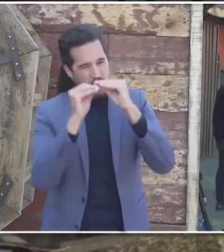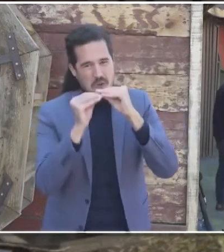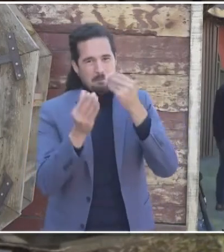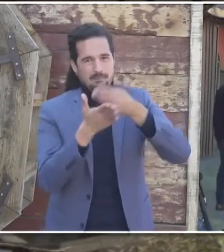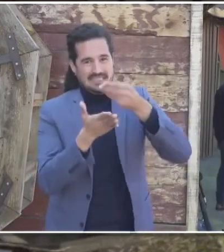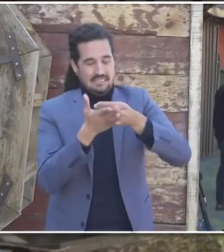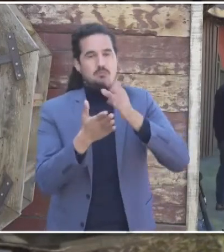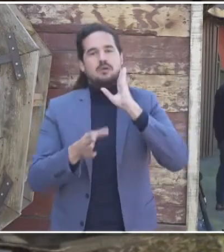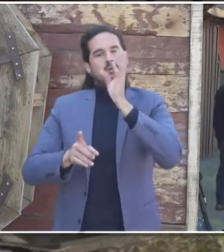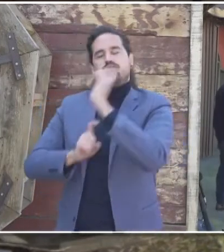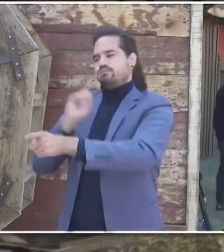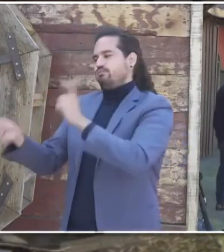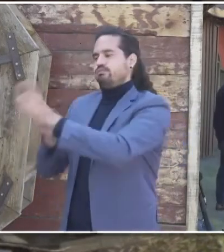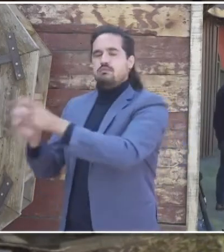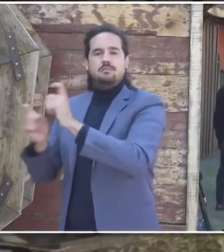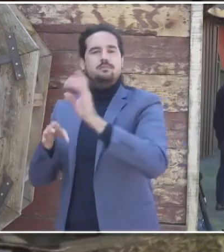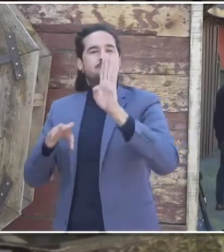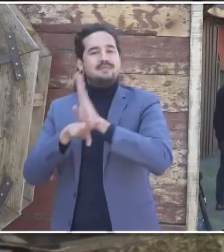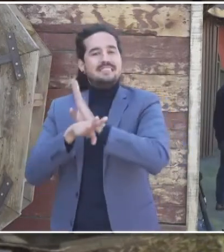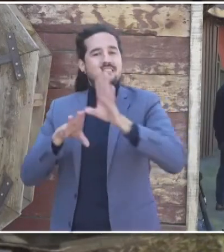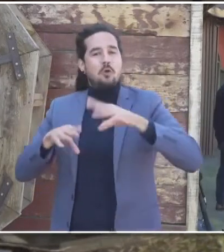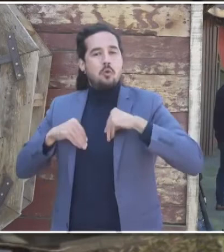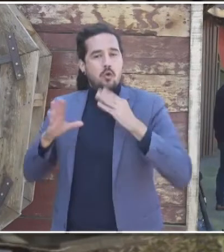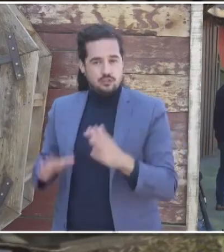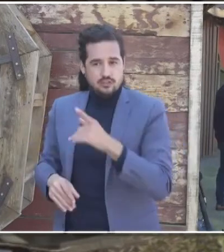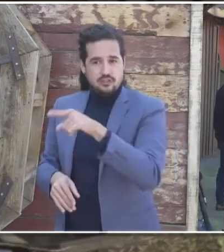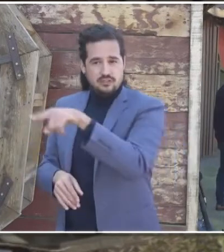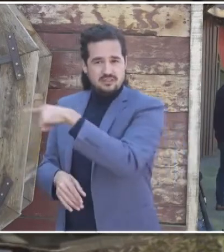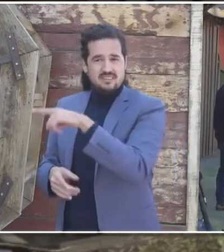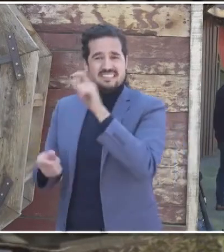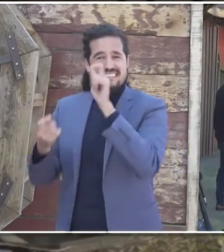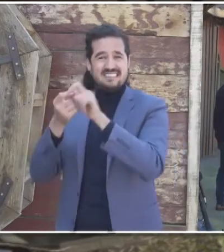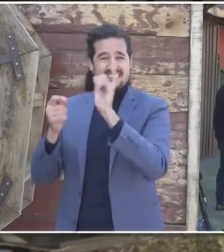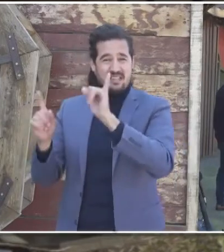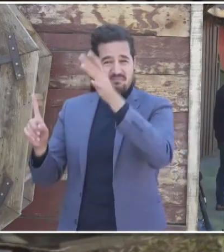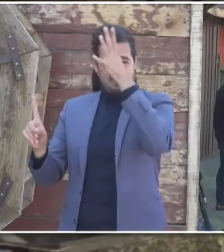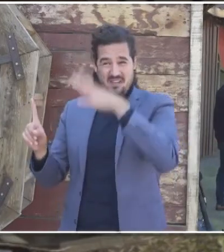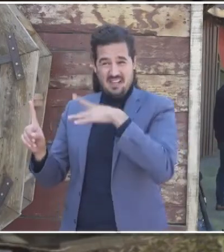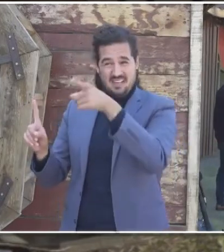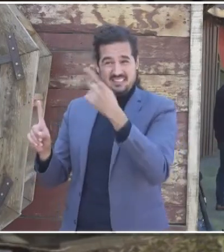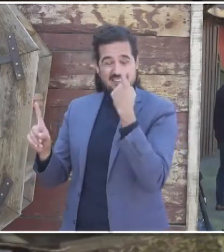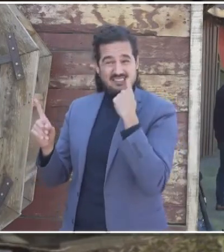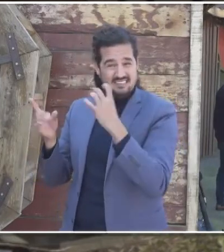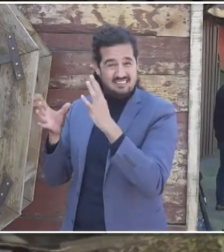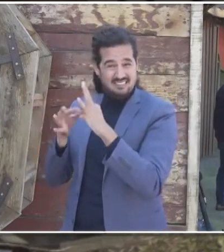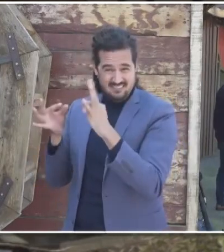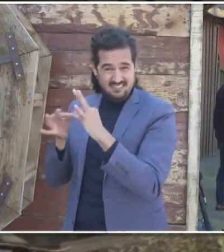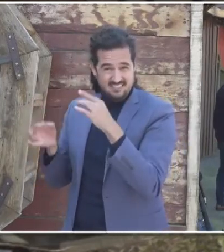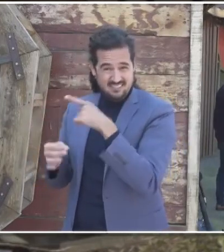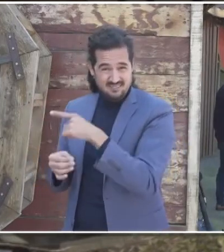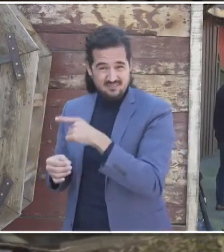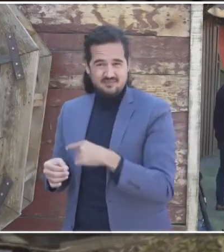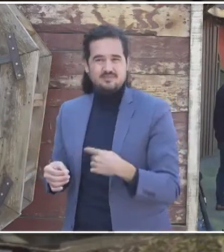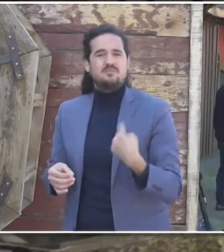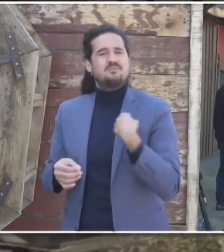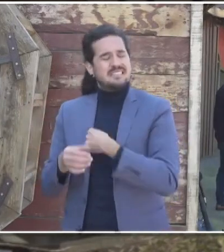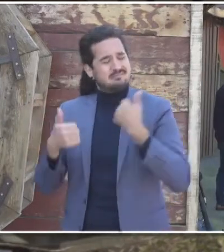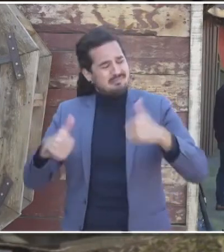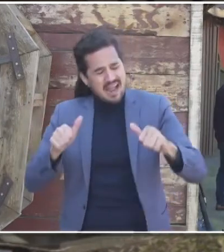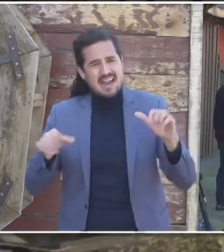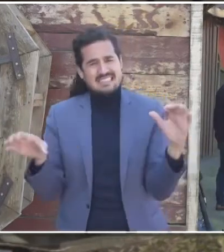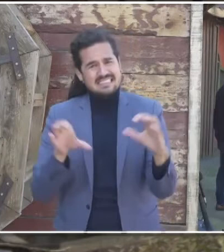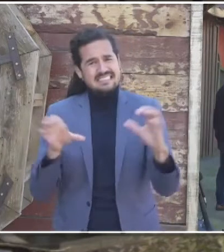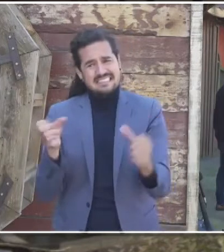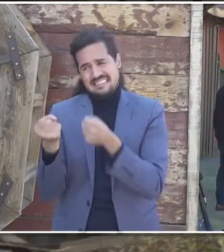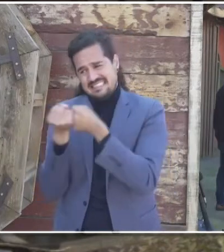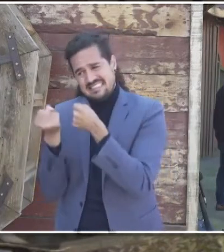is weathering this pandemic as well or better than most other states in this nation. Look at a per capita basis where we compare to other large